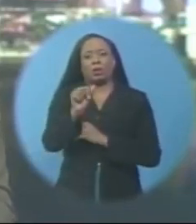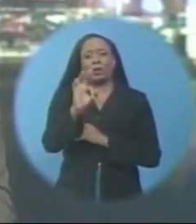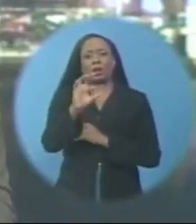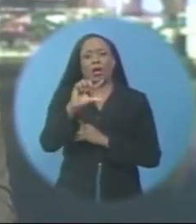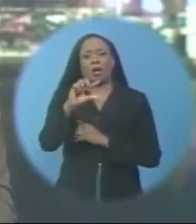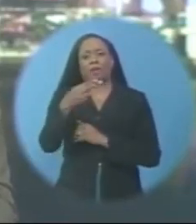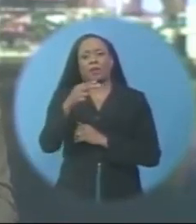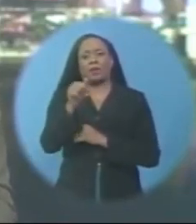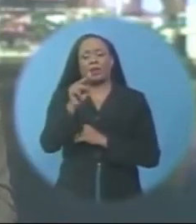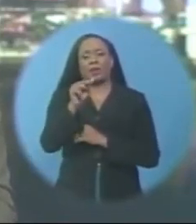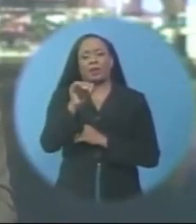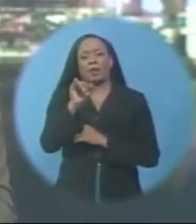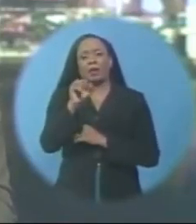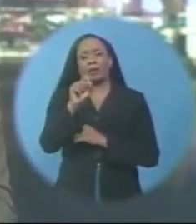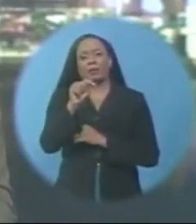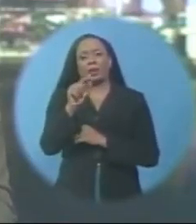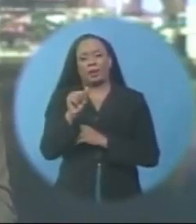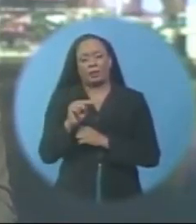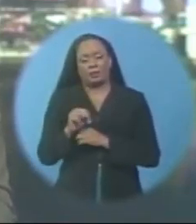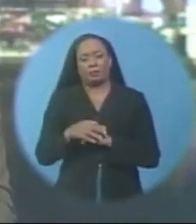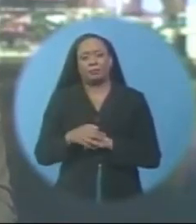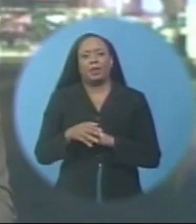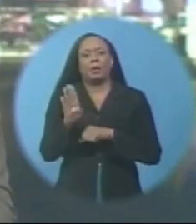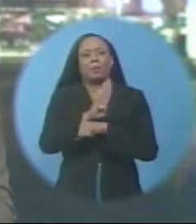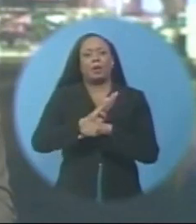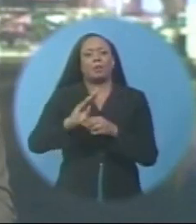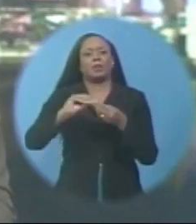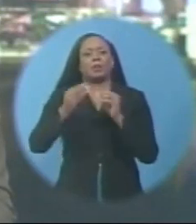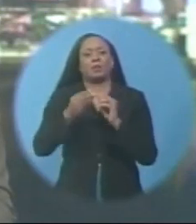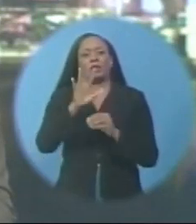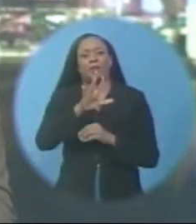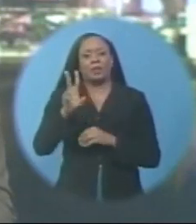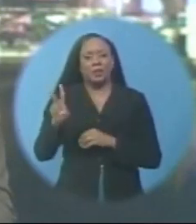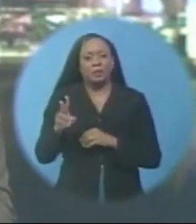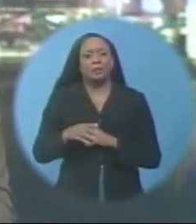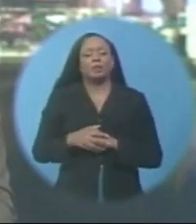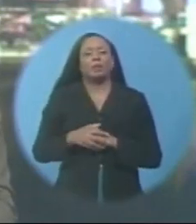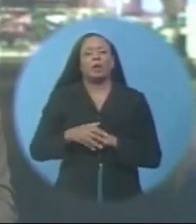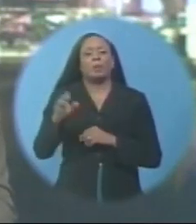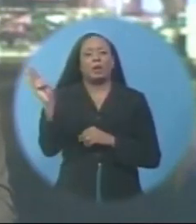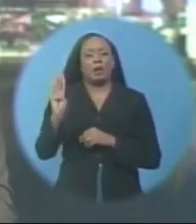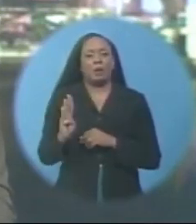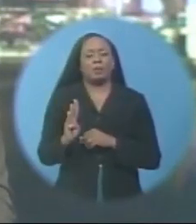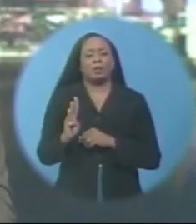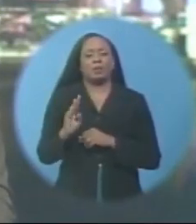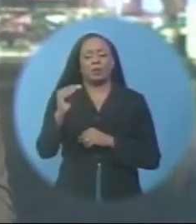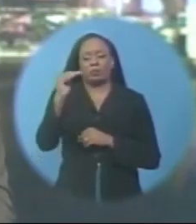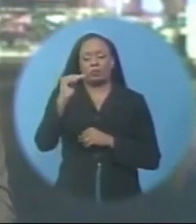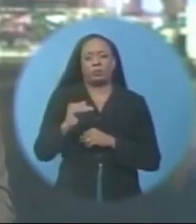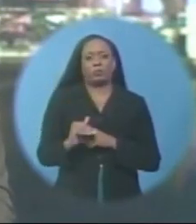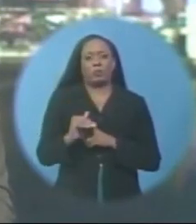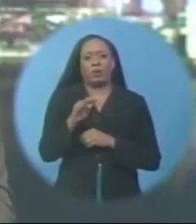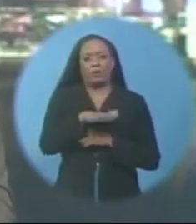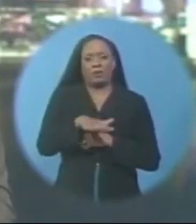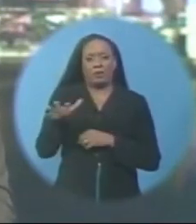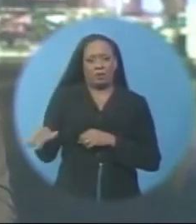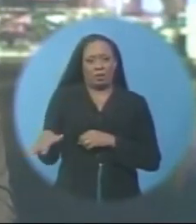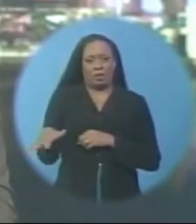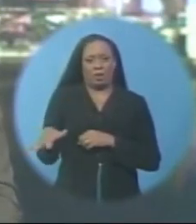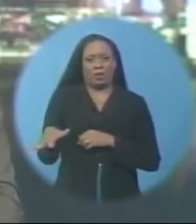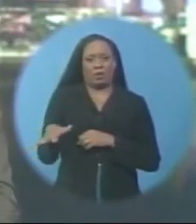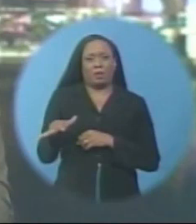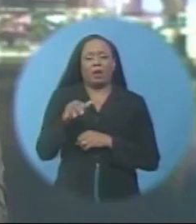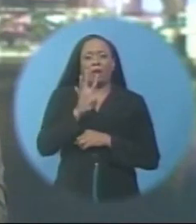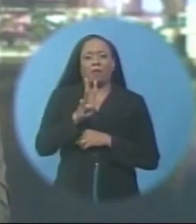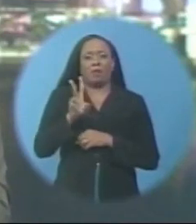14.6%. Barbados is ranked 52nd with a score of 43.2%. The Bahamas fell to position 55 with a score